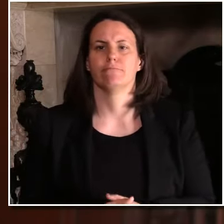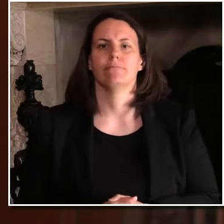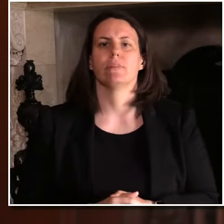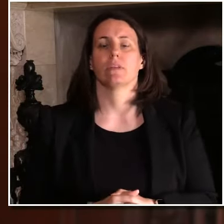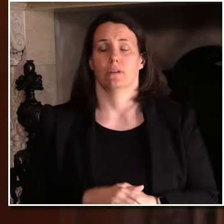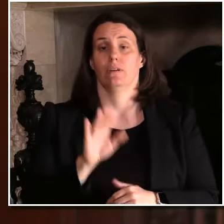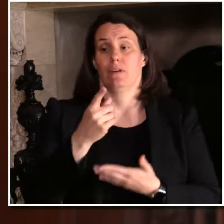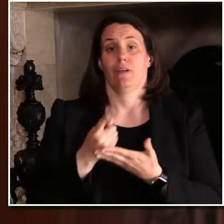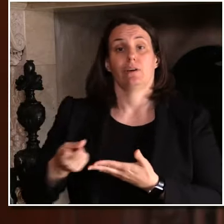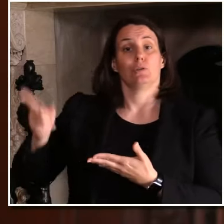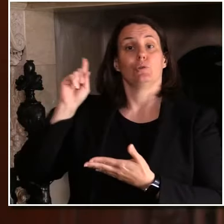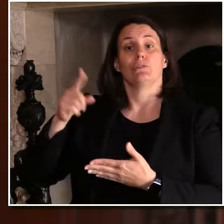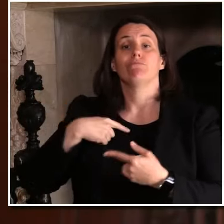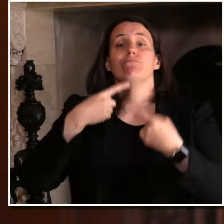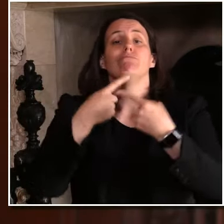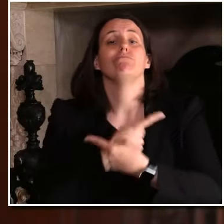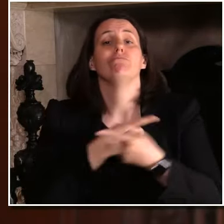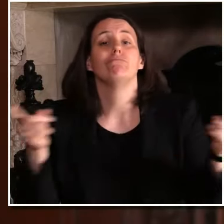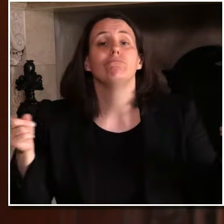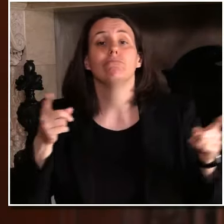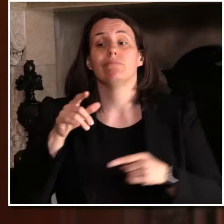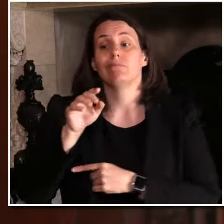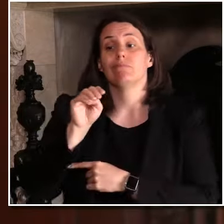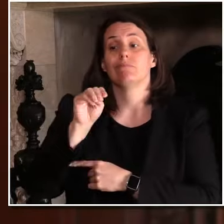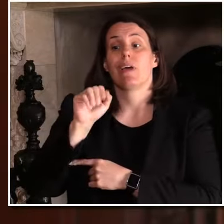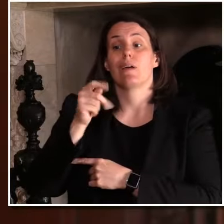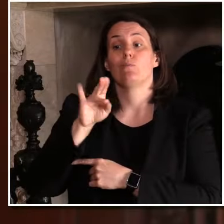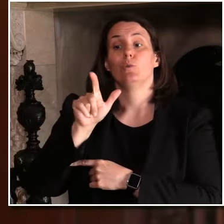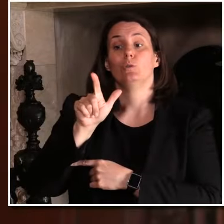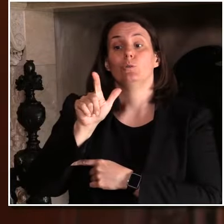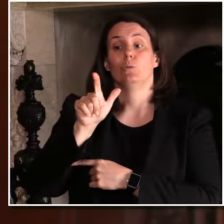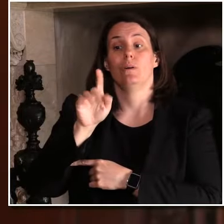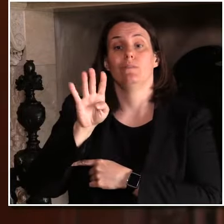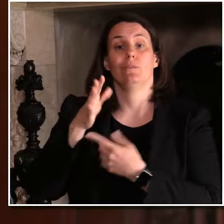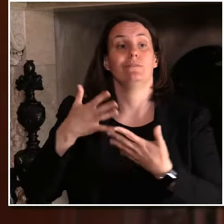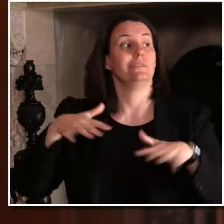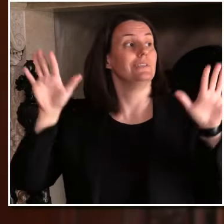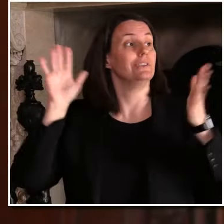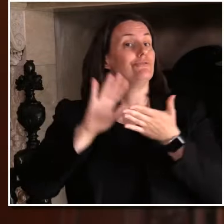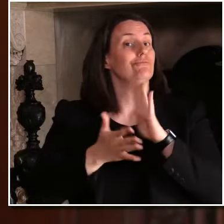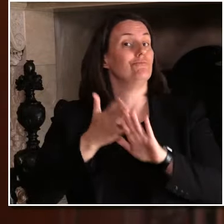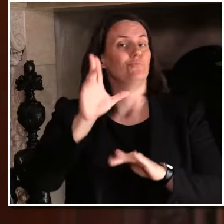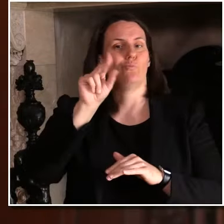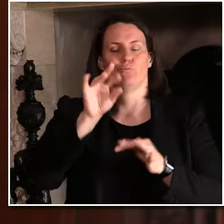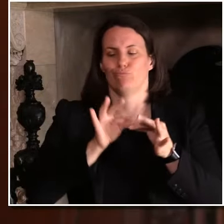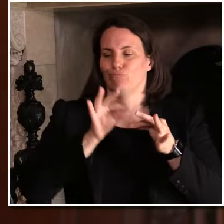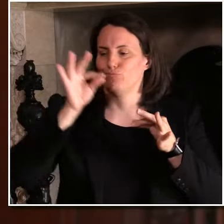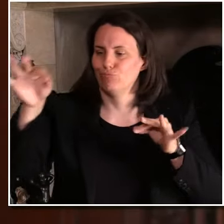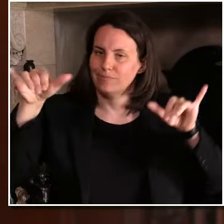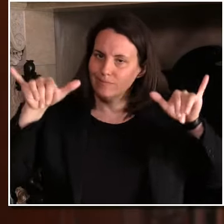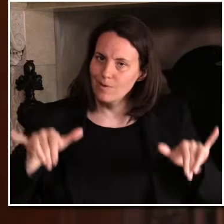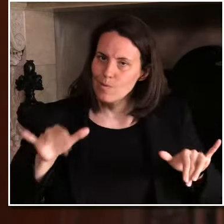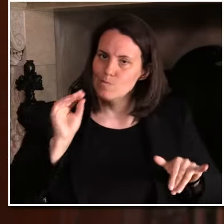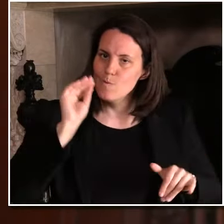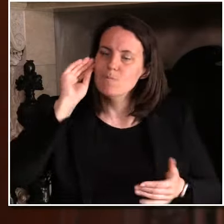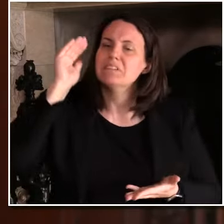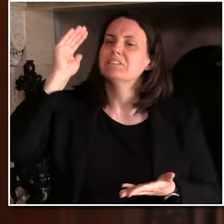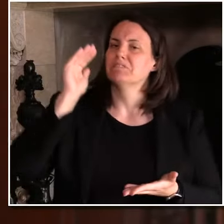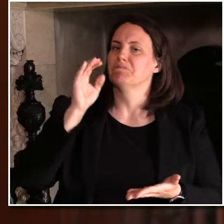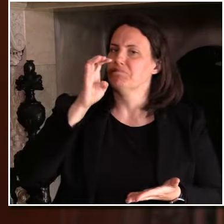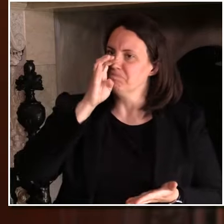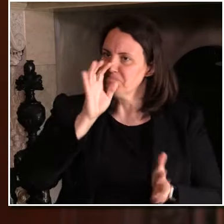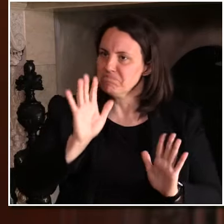will go into effect tomorrow, Friday, April 24th. According to a new poll released from the Associated Press